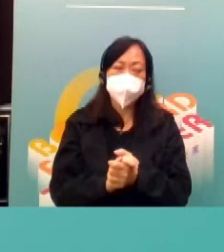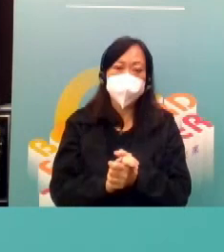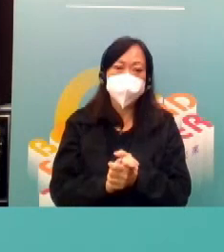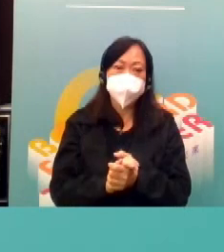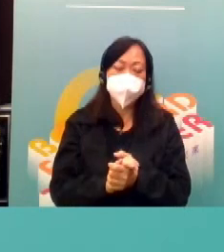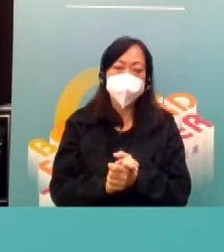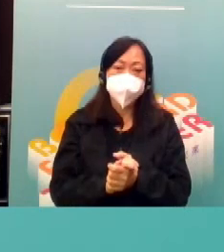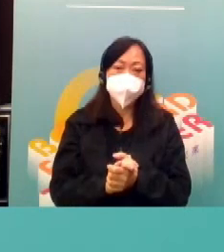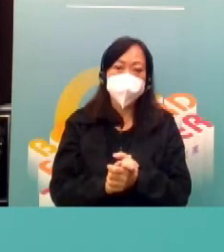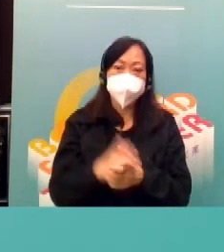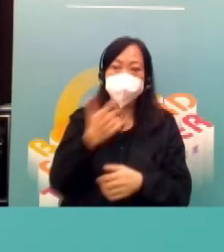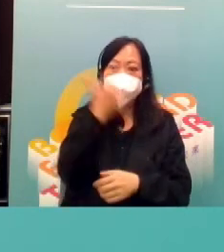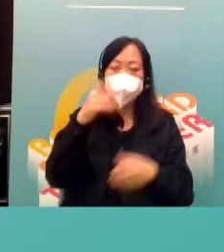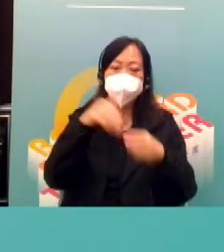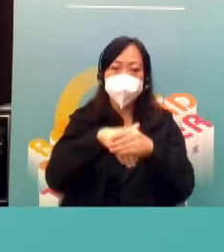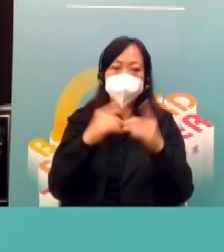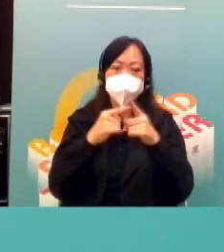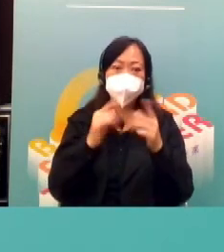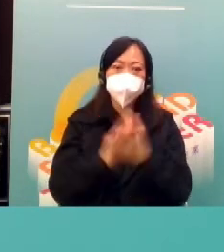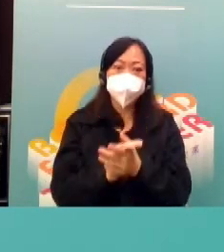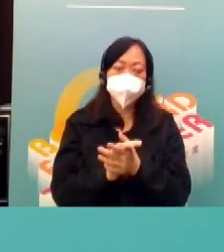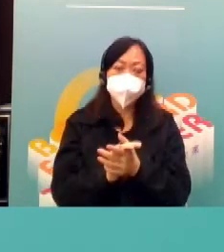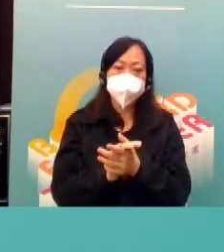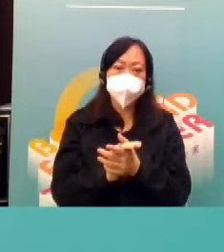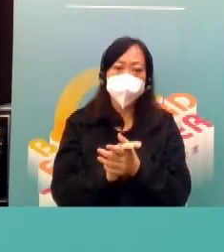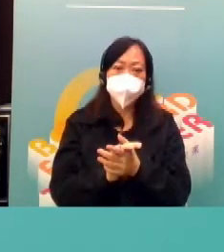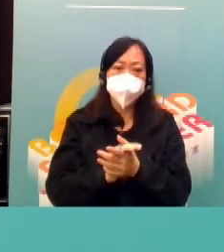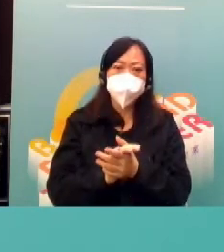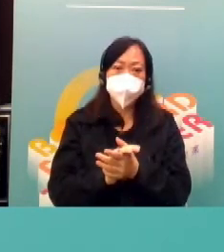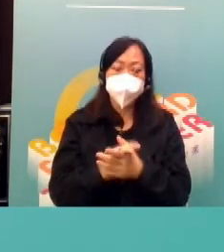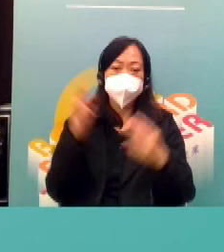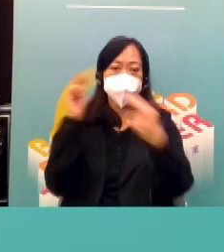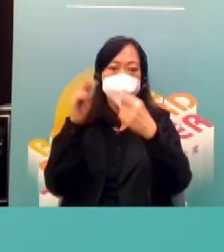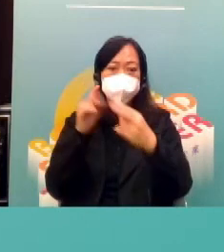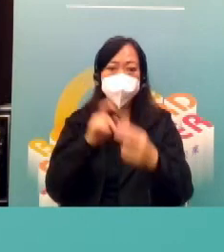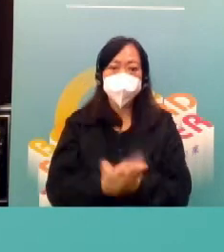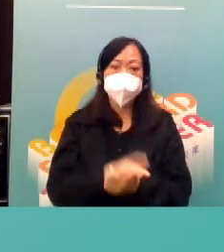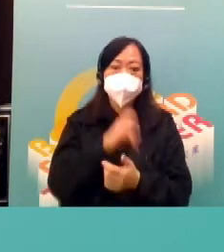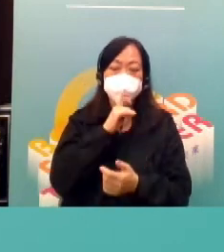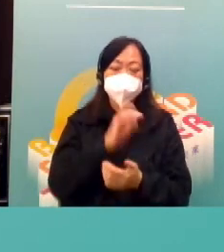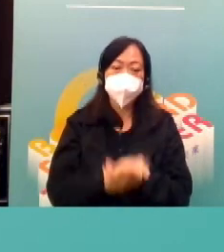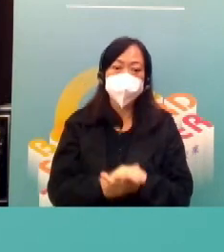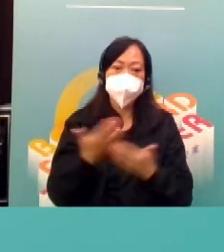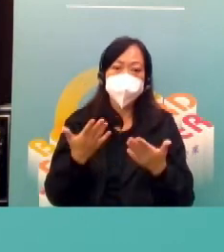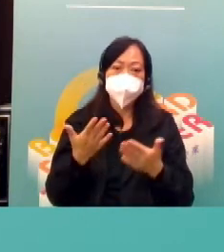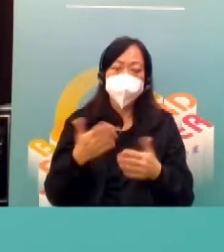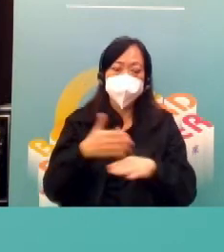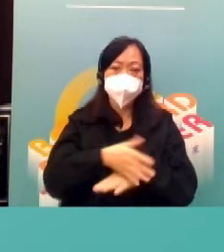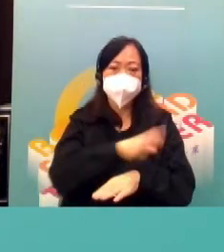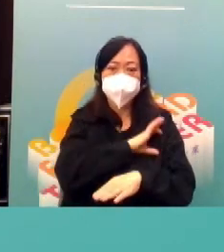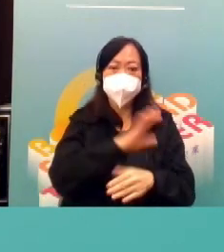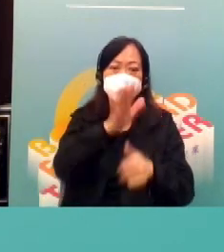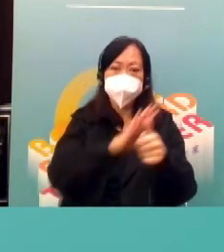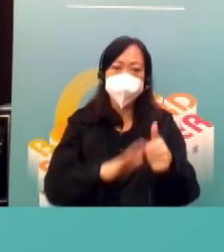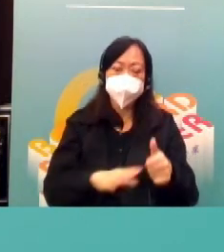go to meet, and they say social impact is good, but I want the